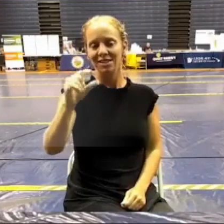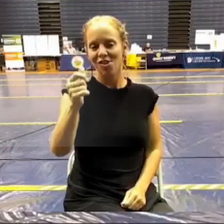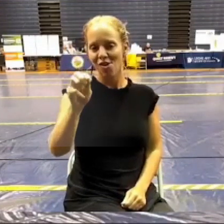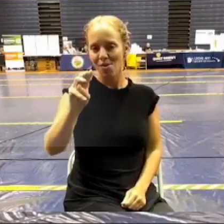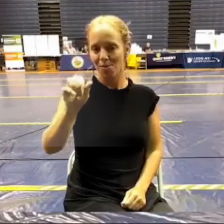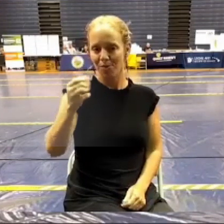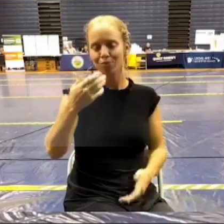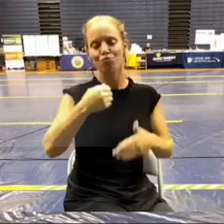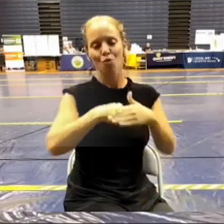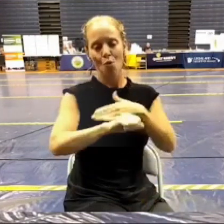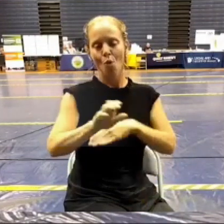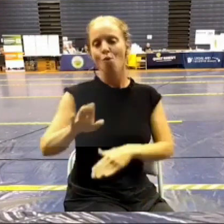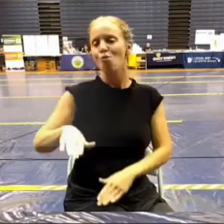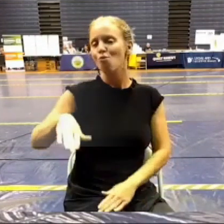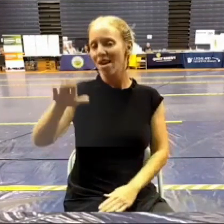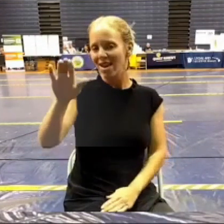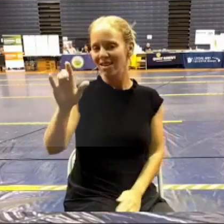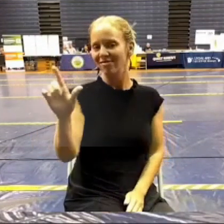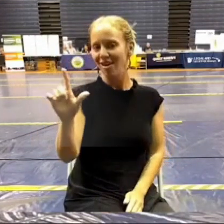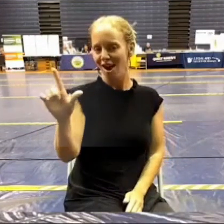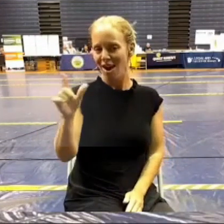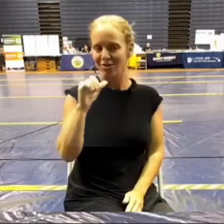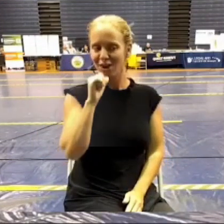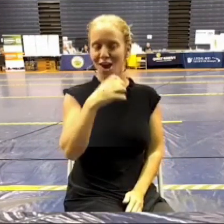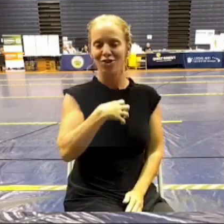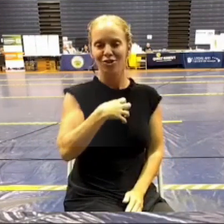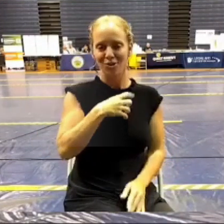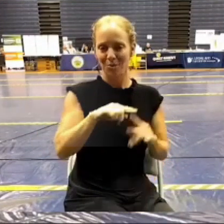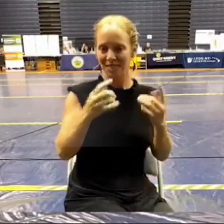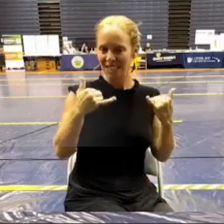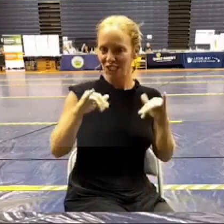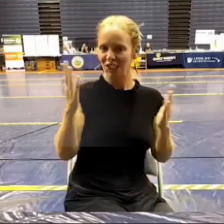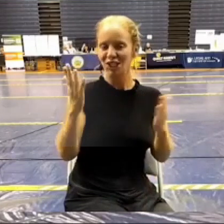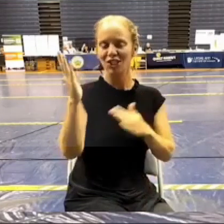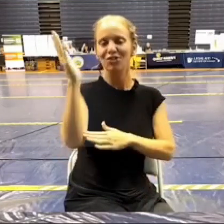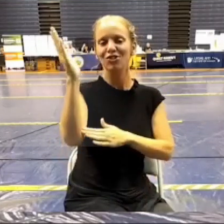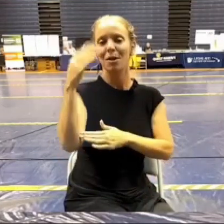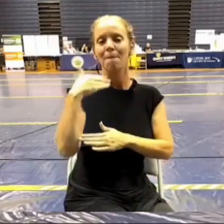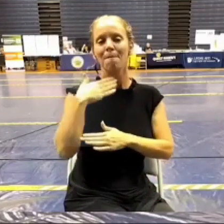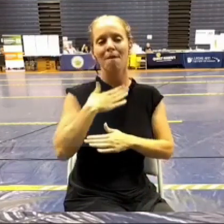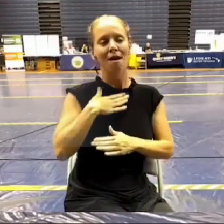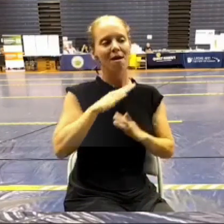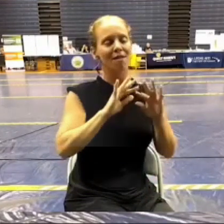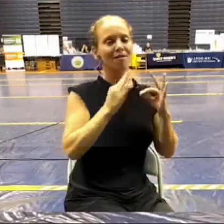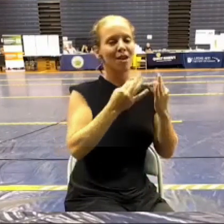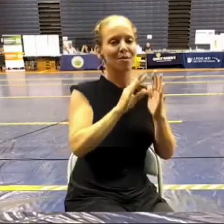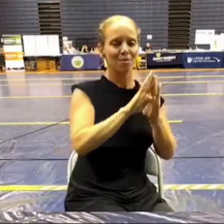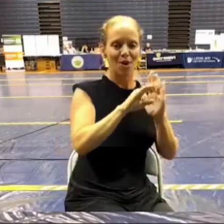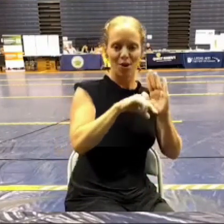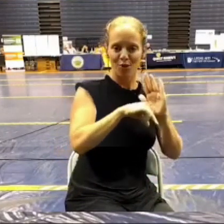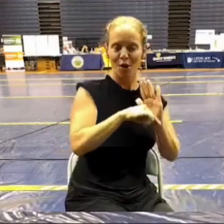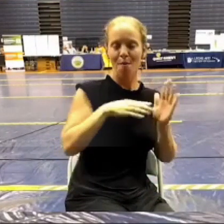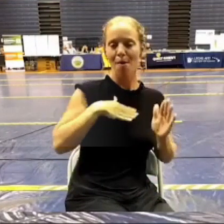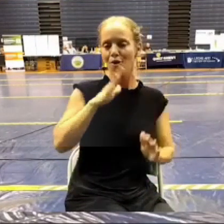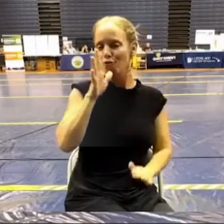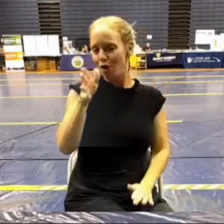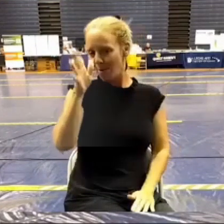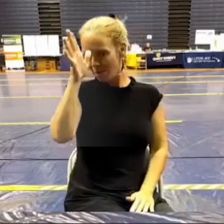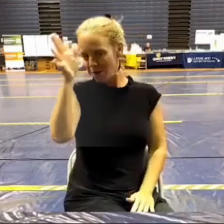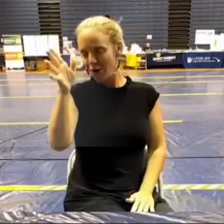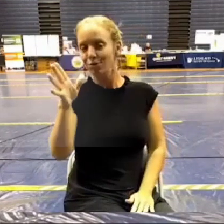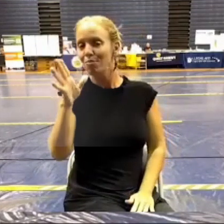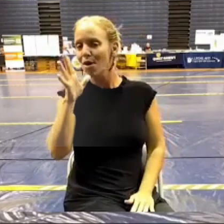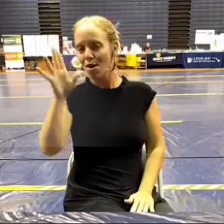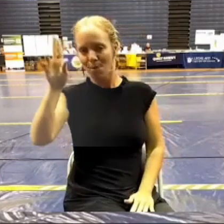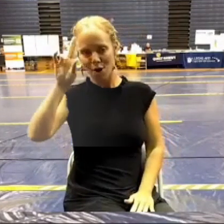born and raised in Lahaina. My family background is my grandparents, my mom and my uncle